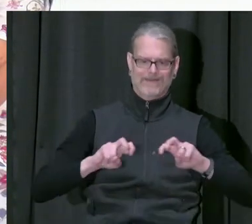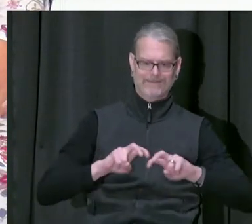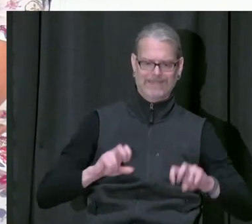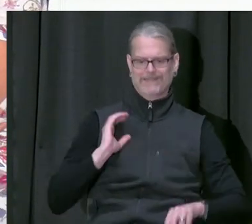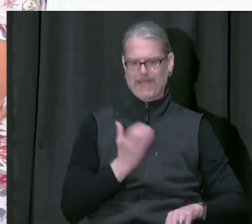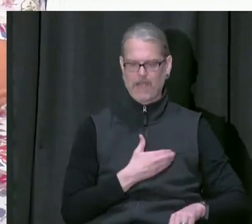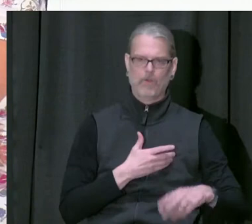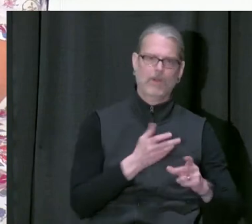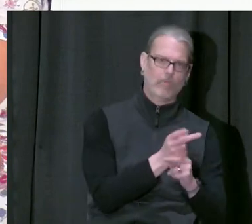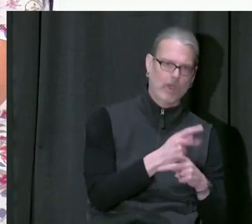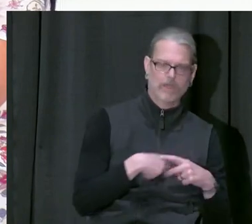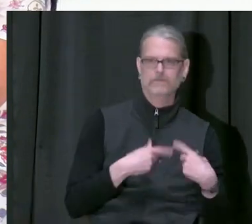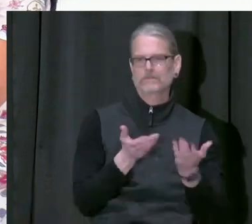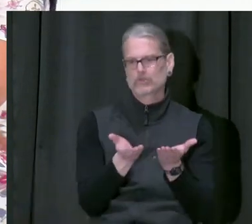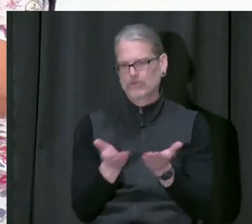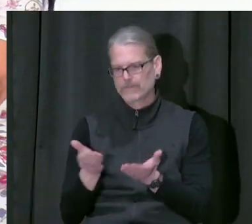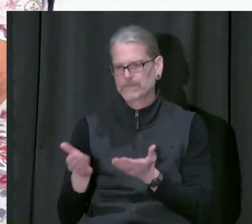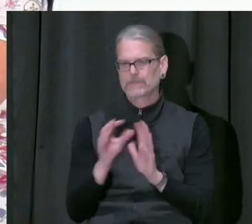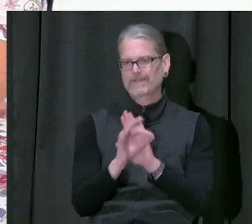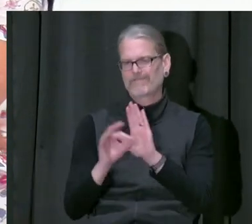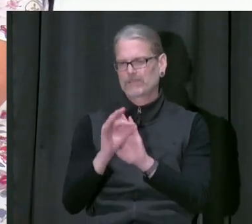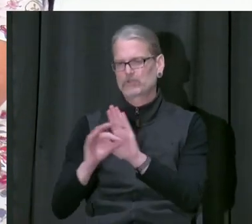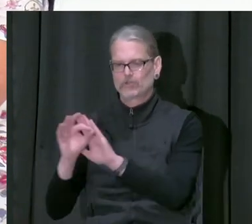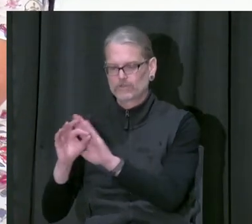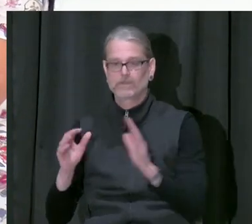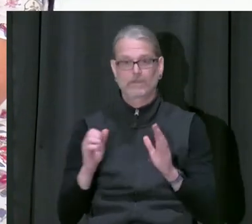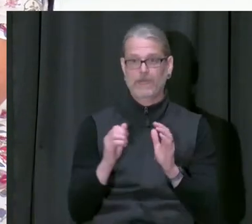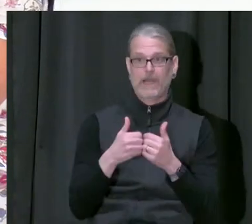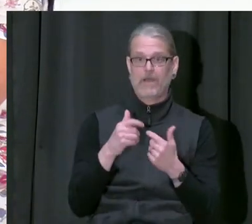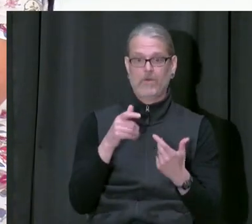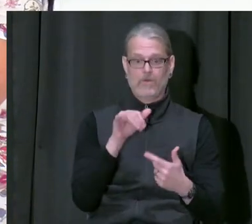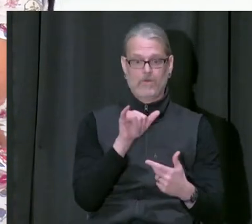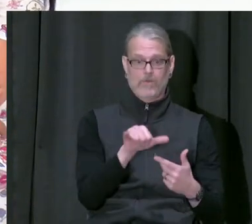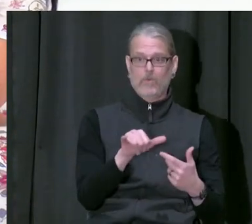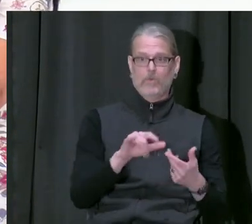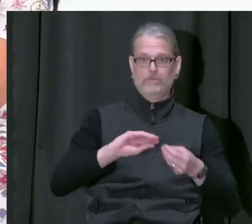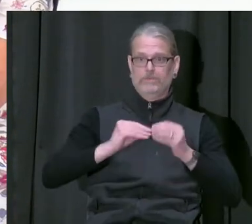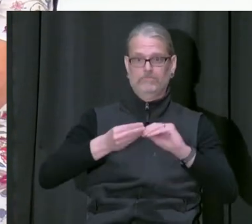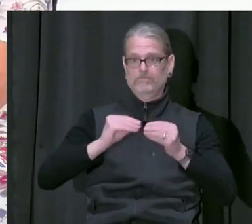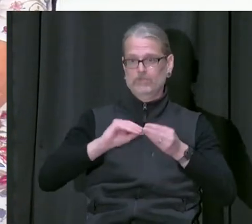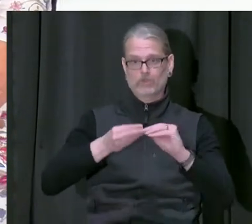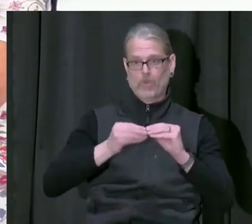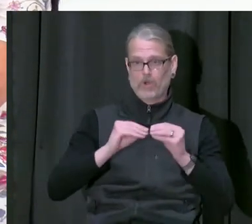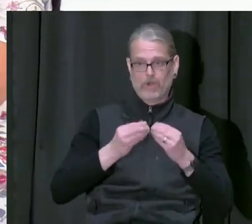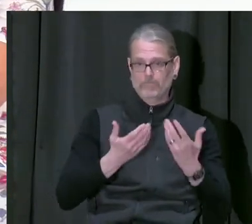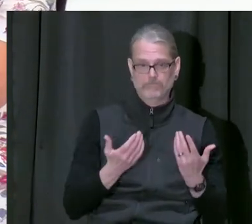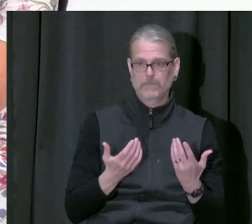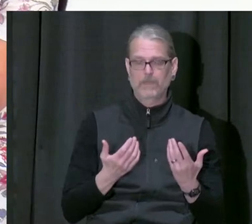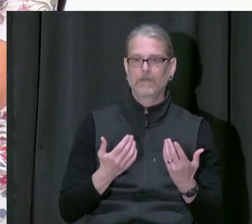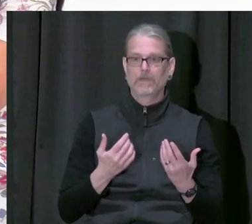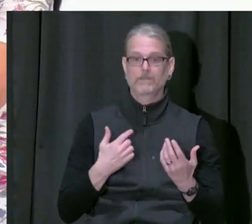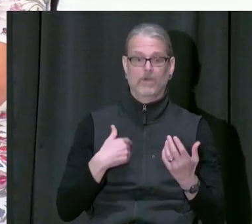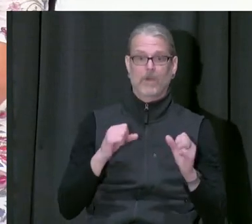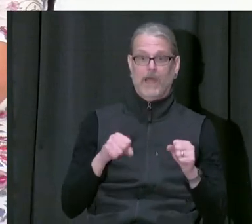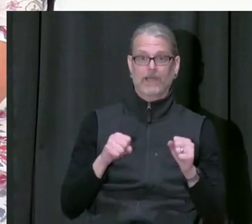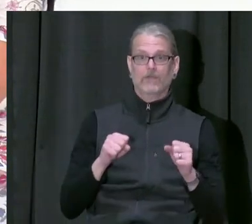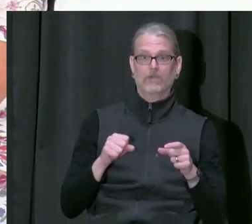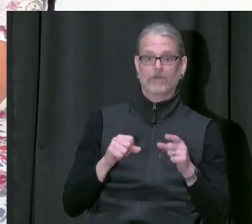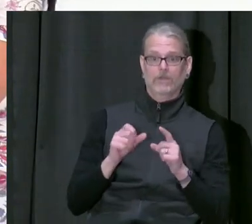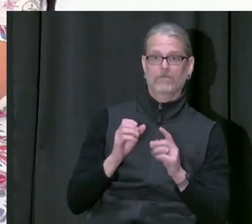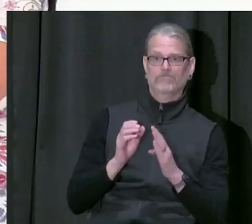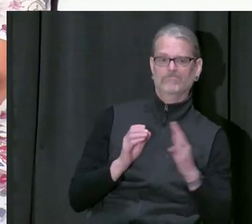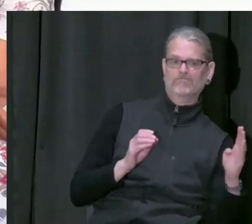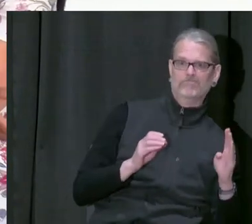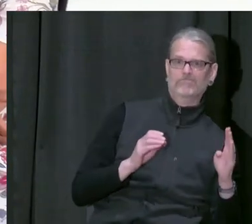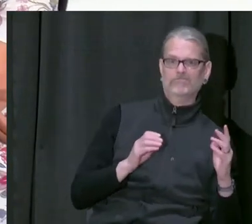services, every feature that we develop, and how they score. But I can score one way. Another